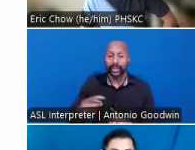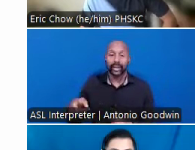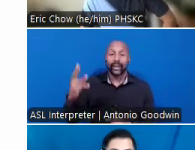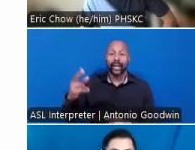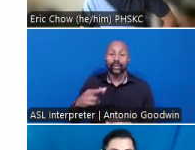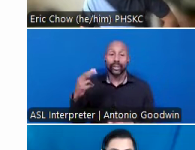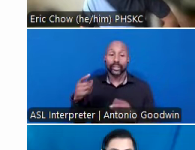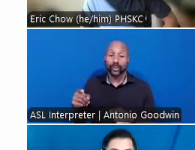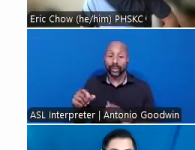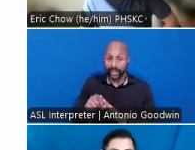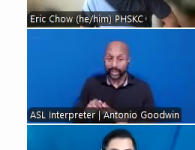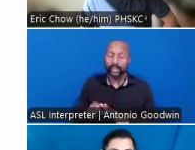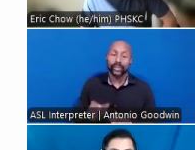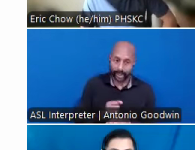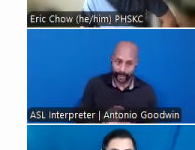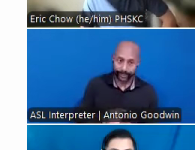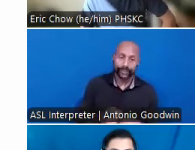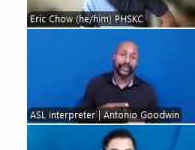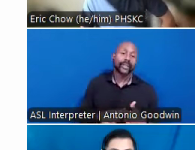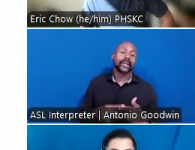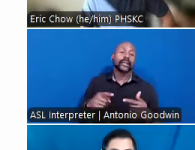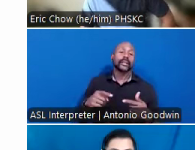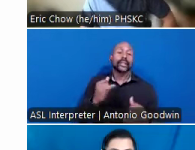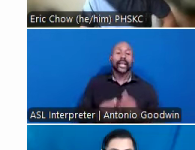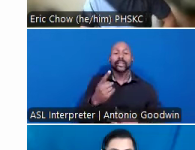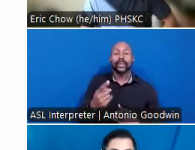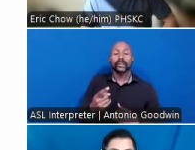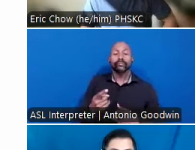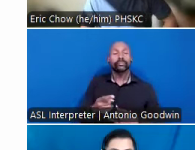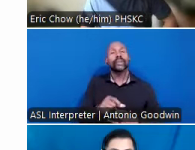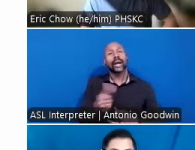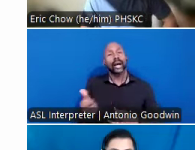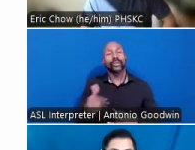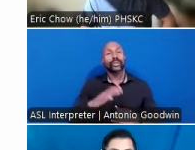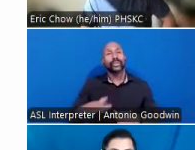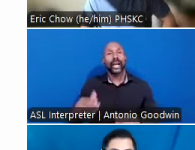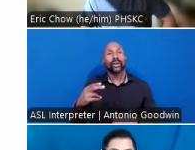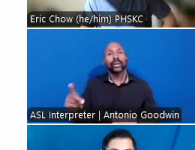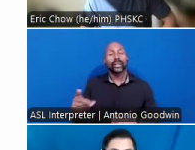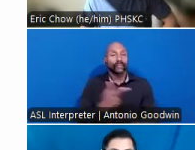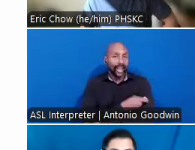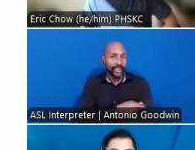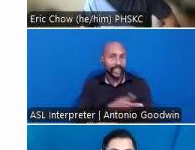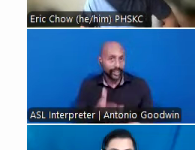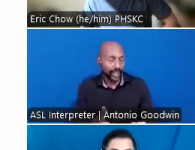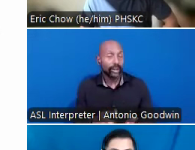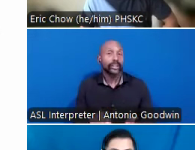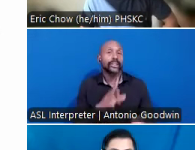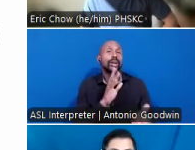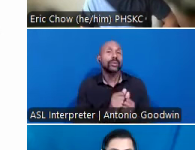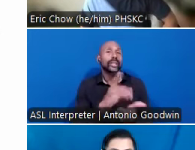that children should receive. So talking to your doctor about what else is recommended for your child is really important.